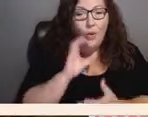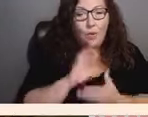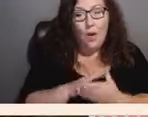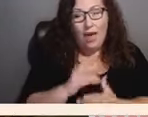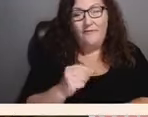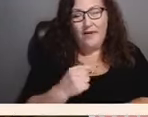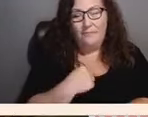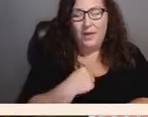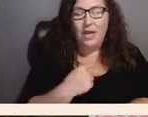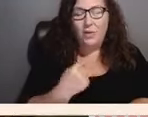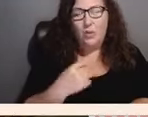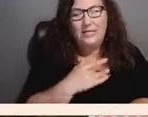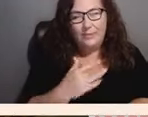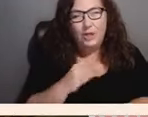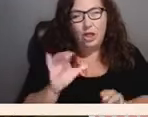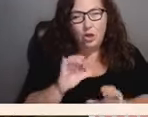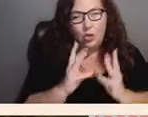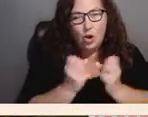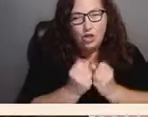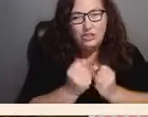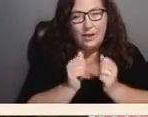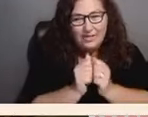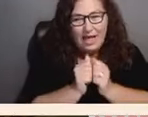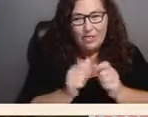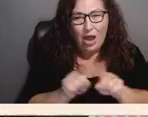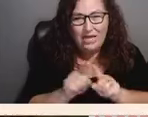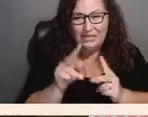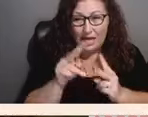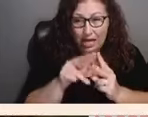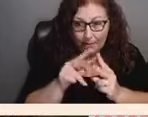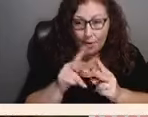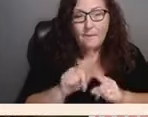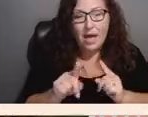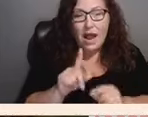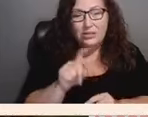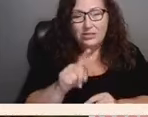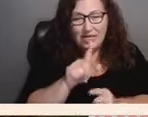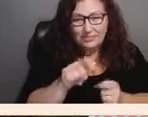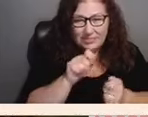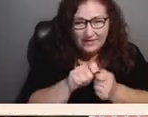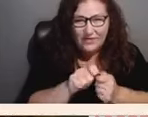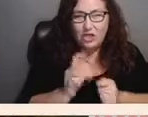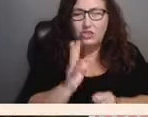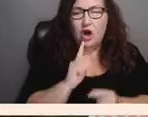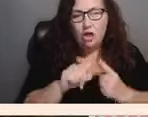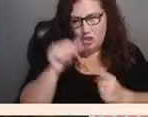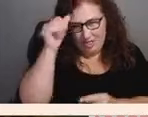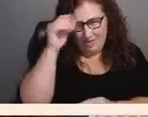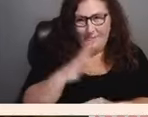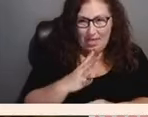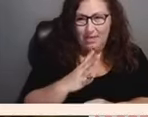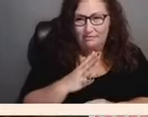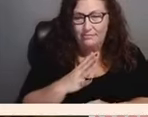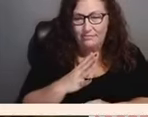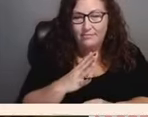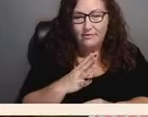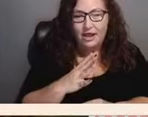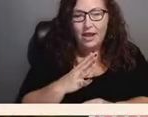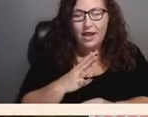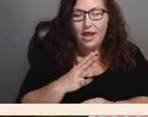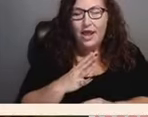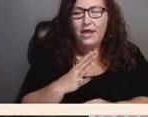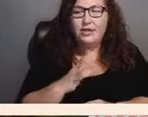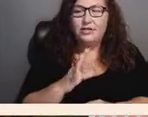together as a couple, but I was asked specifically to talk to the men in reference to the topic